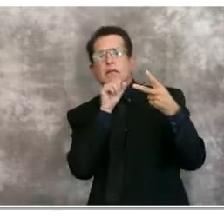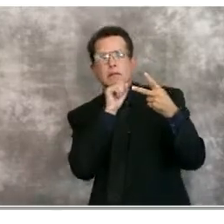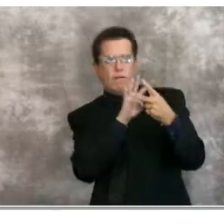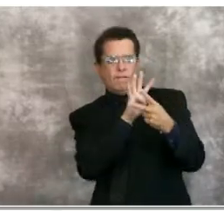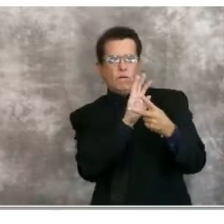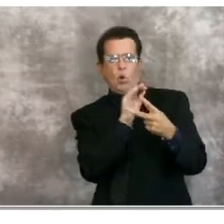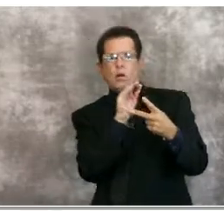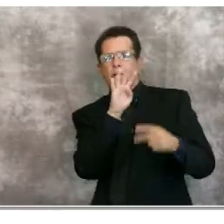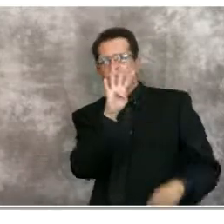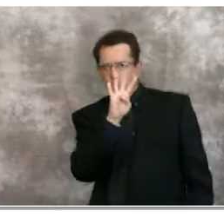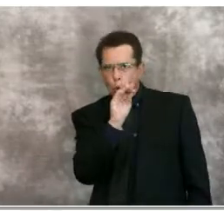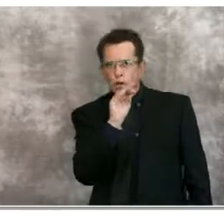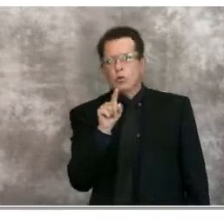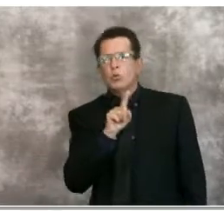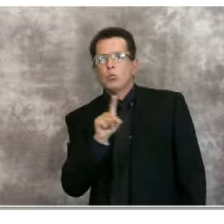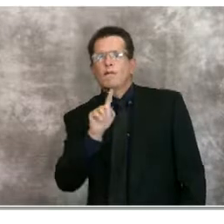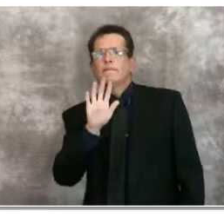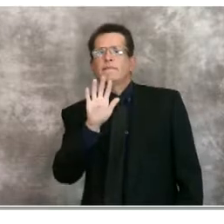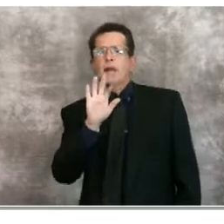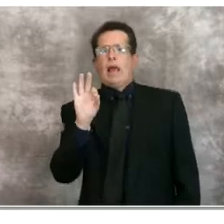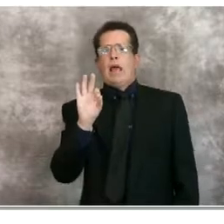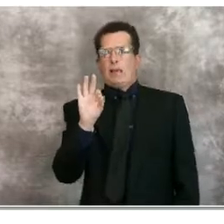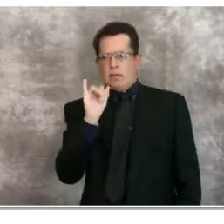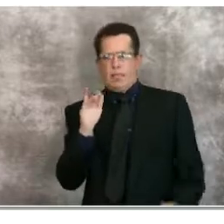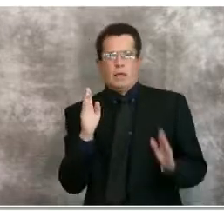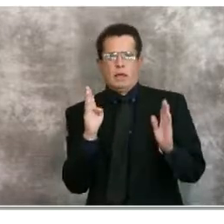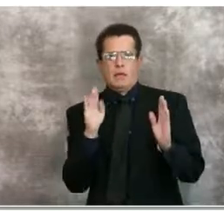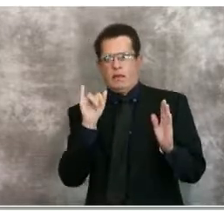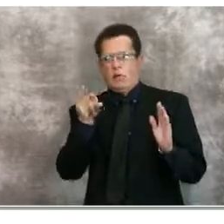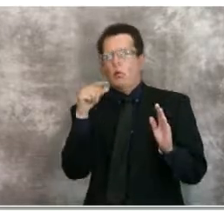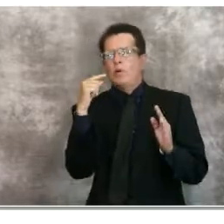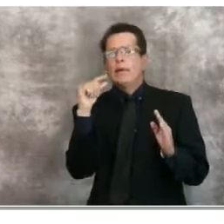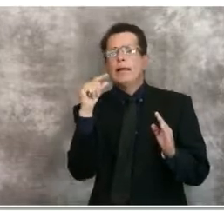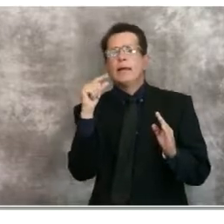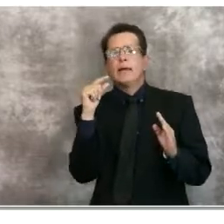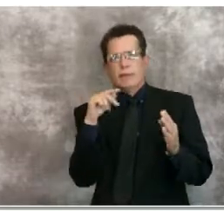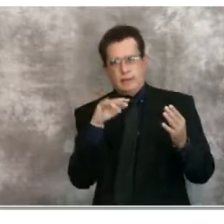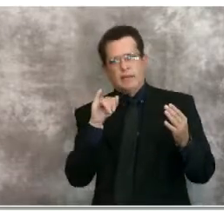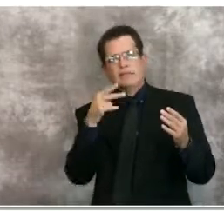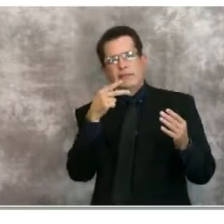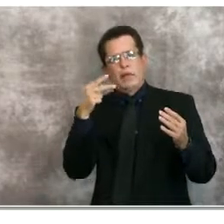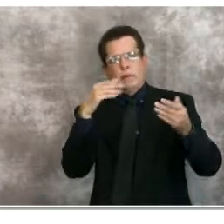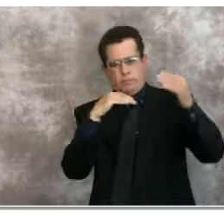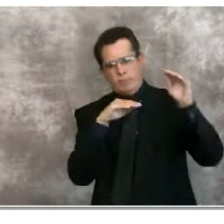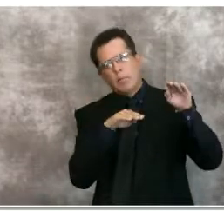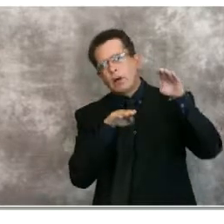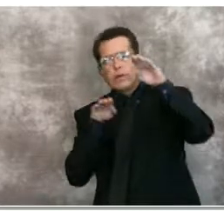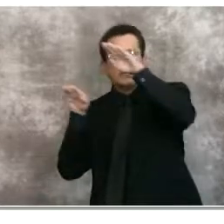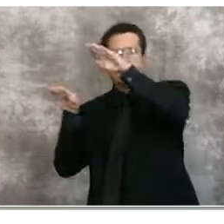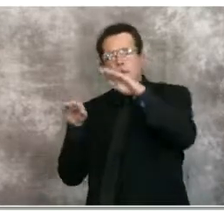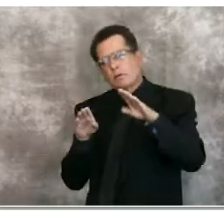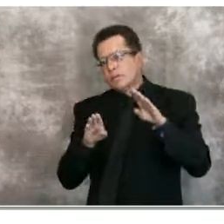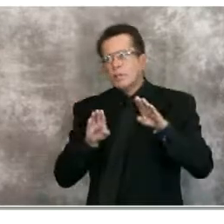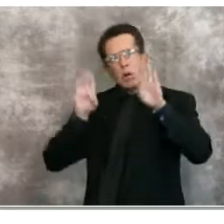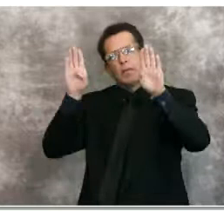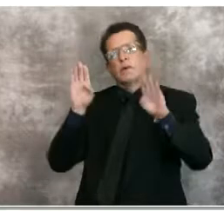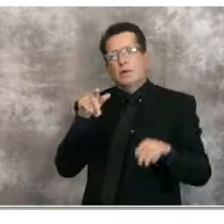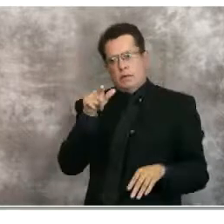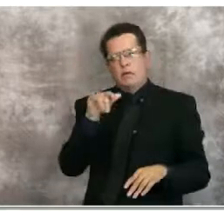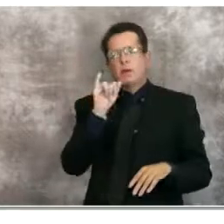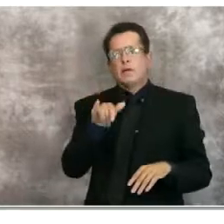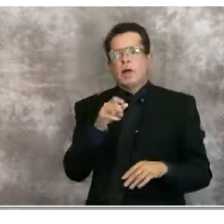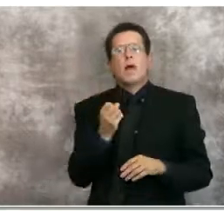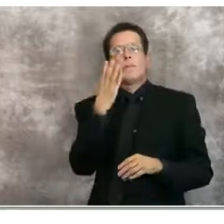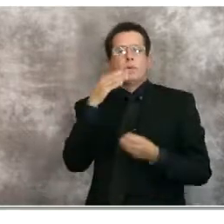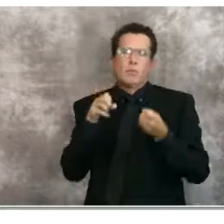to 59 age group, which is the green. In the next slide, this is